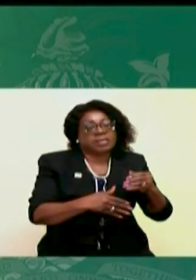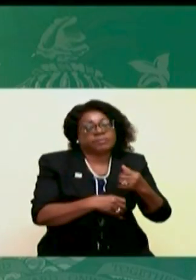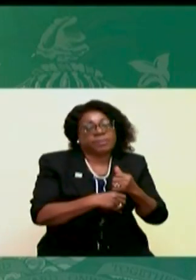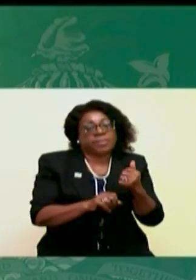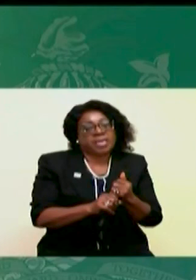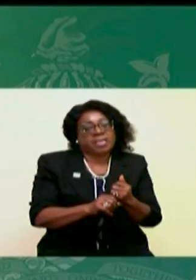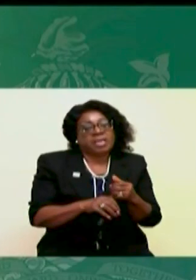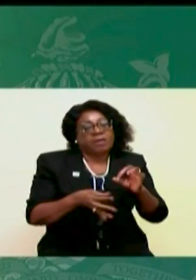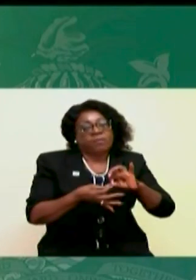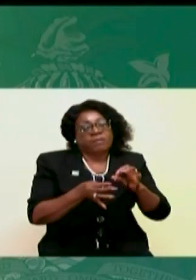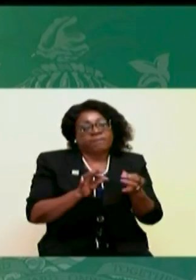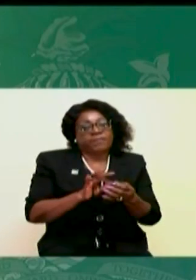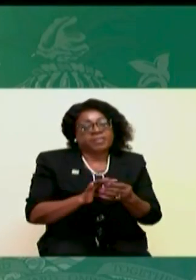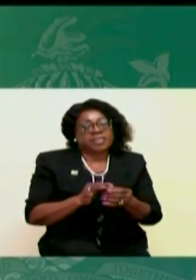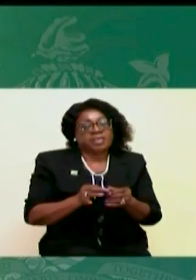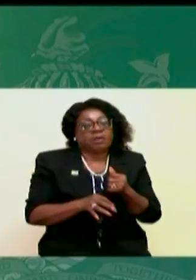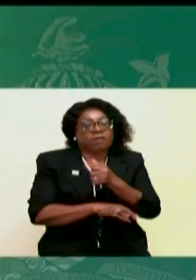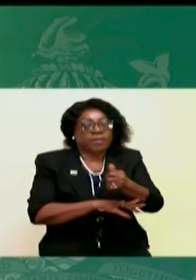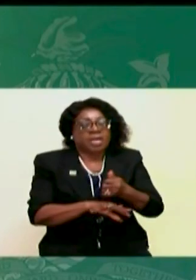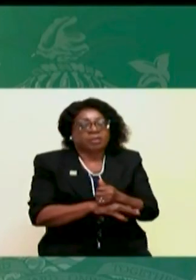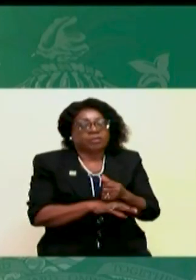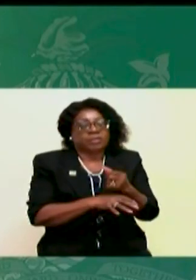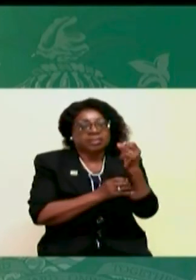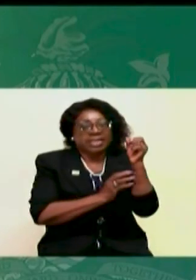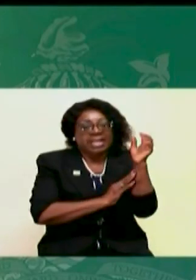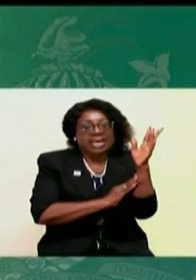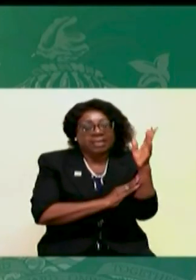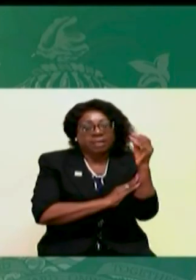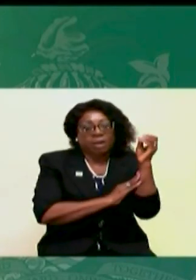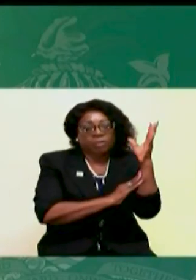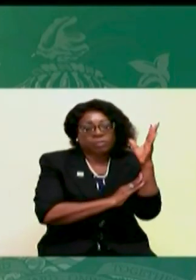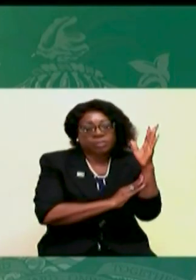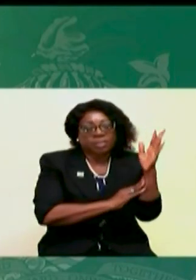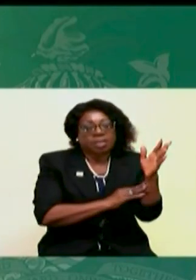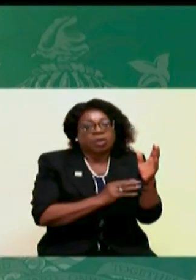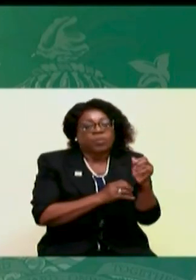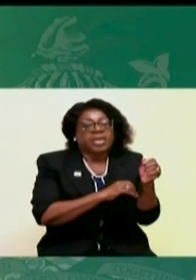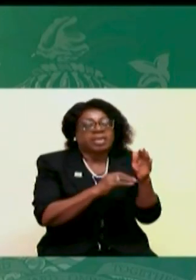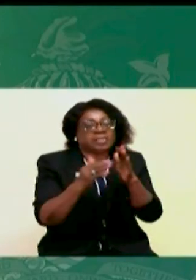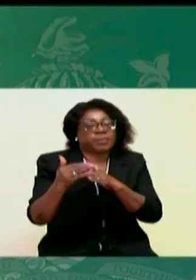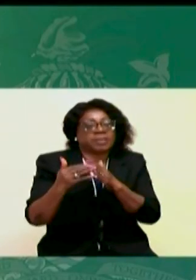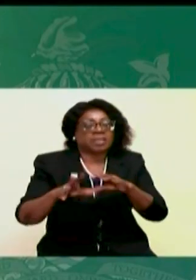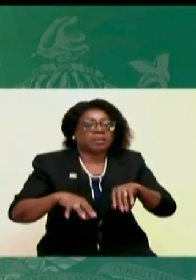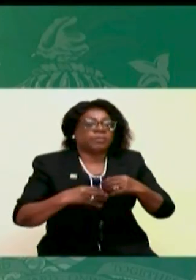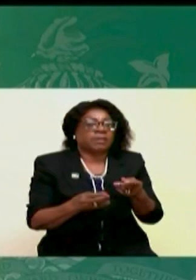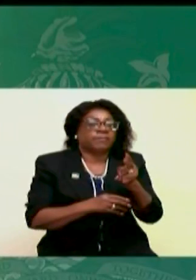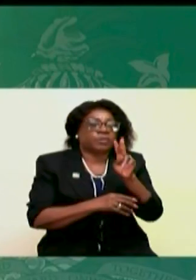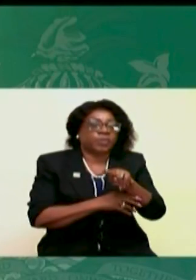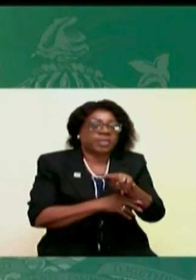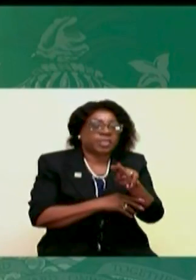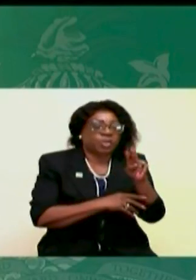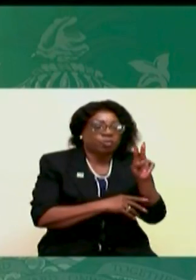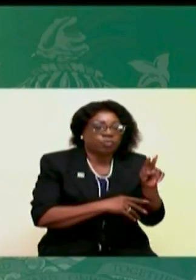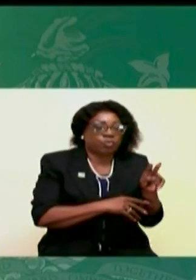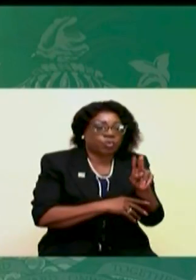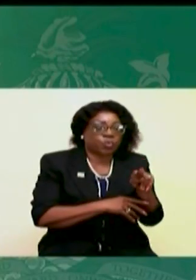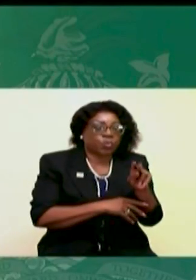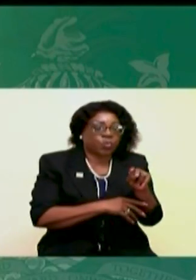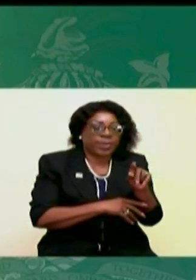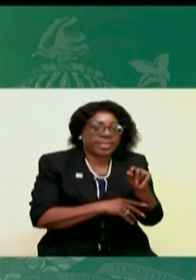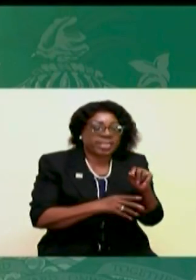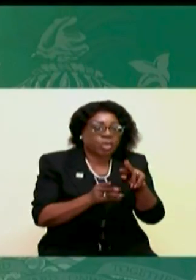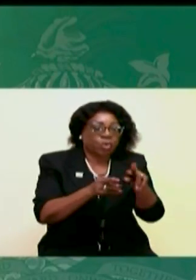Lighthouse, Yacht Club, and Marina. When completed, we expect that it will offer 20 rooms, a refurbished